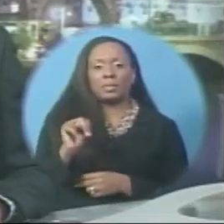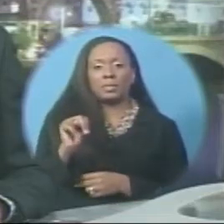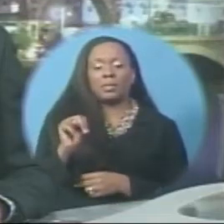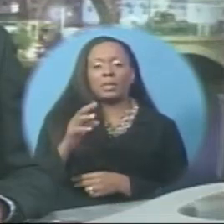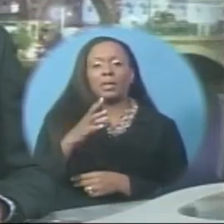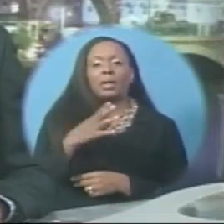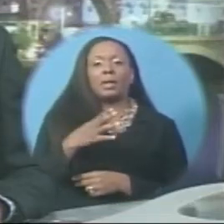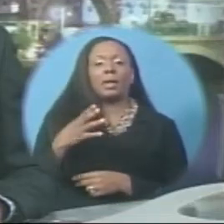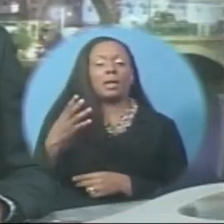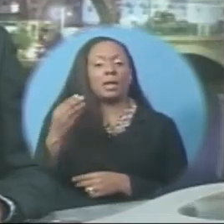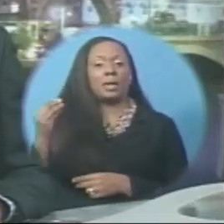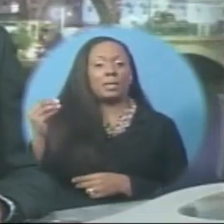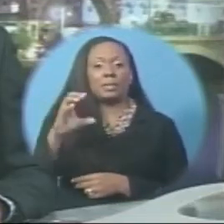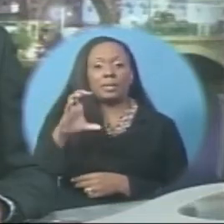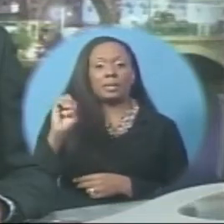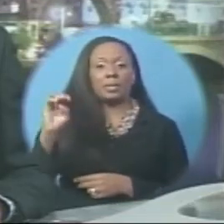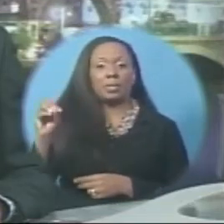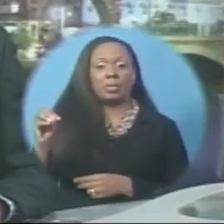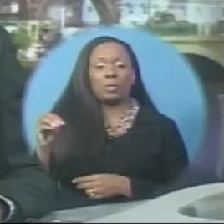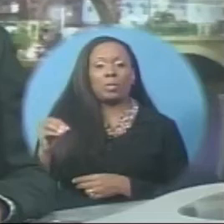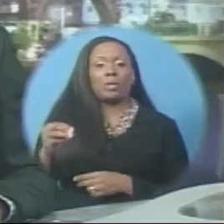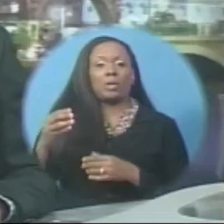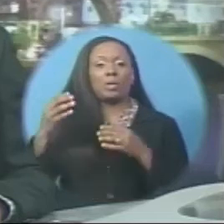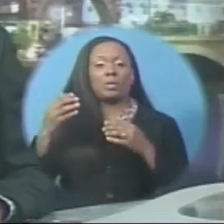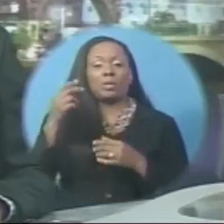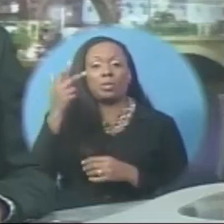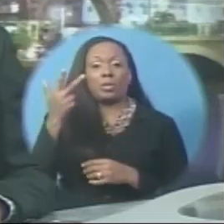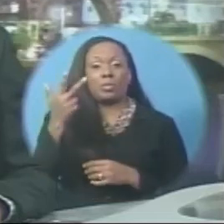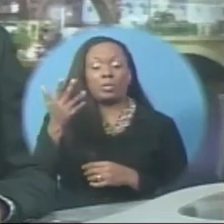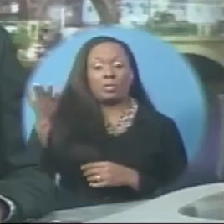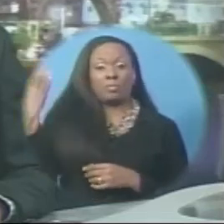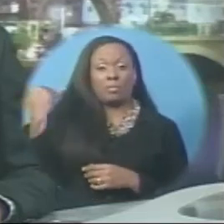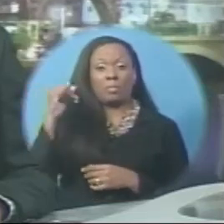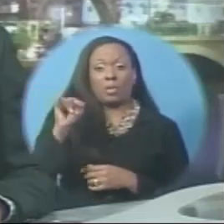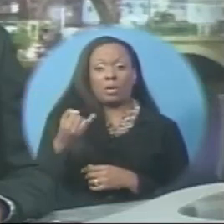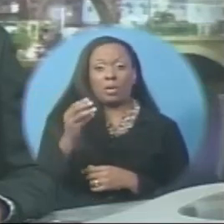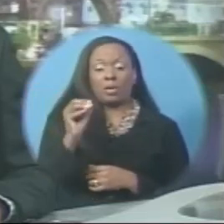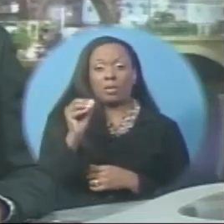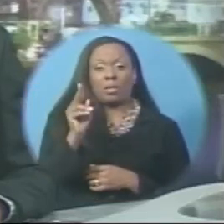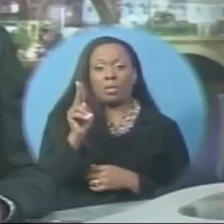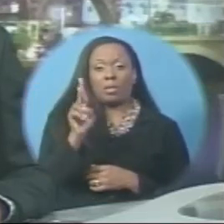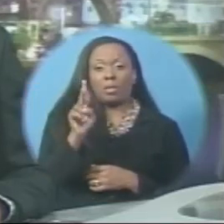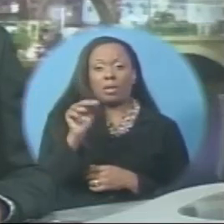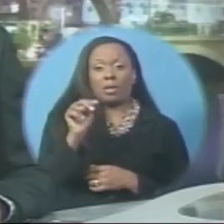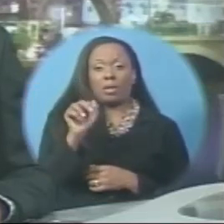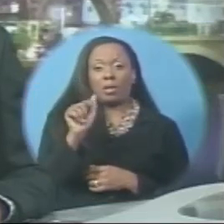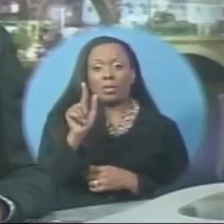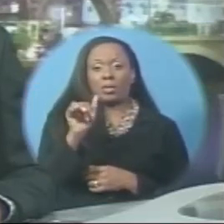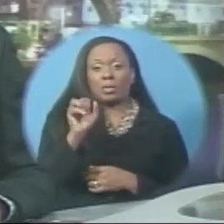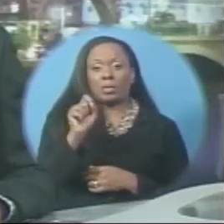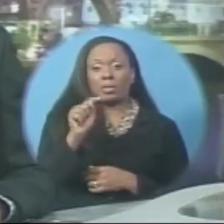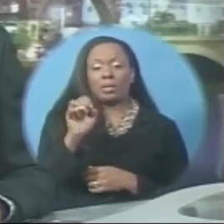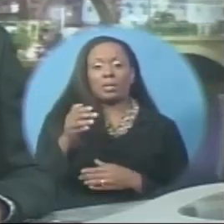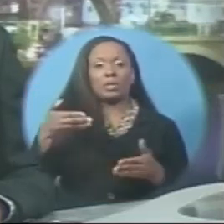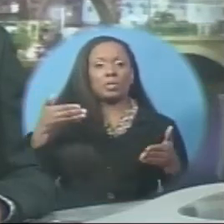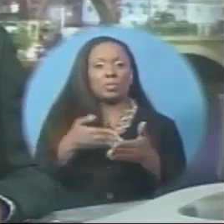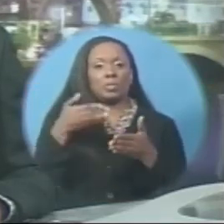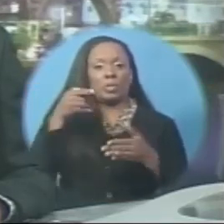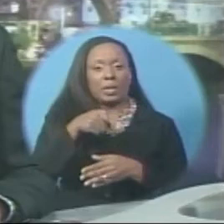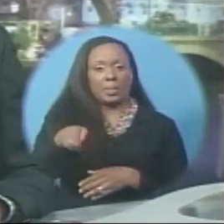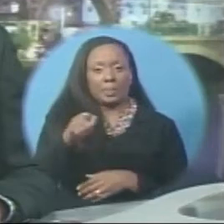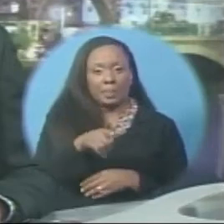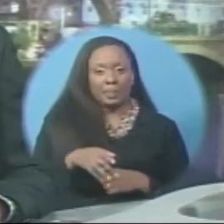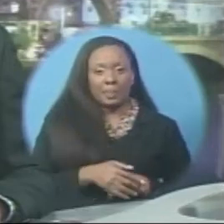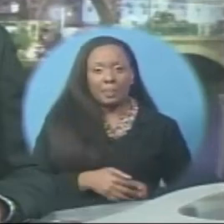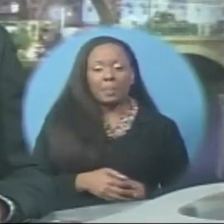being sued by 3 former journalists at the company. The lawsuit relates to the circumstances surrounding the termination of former news editor